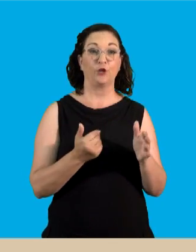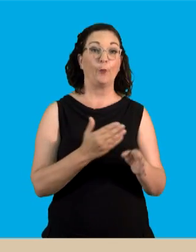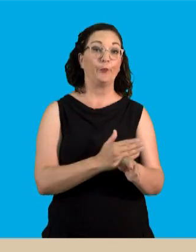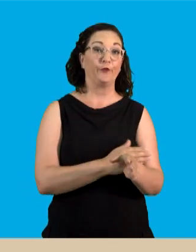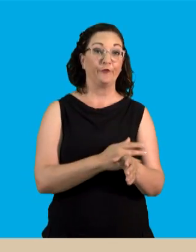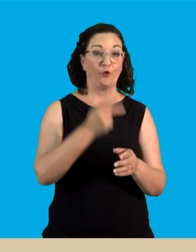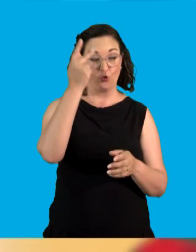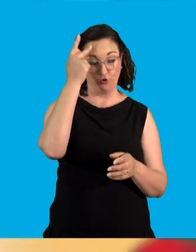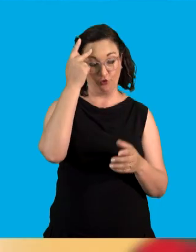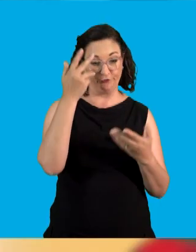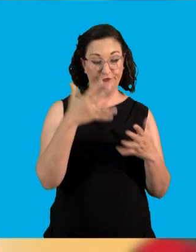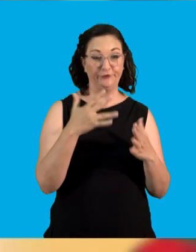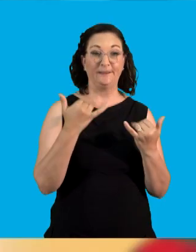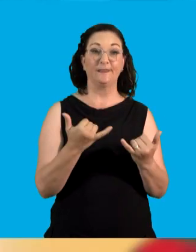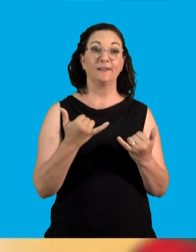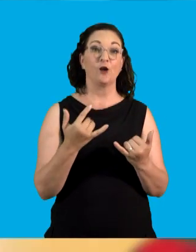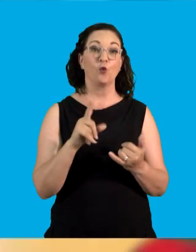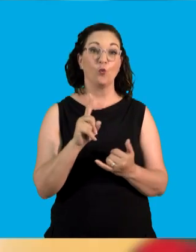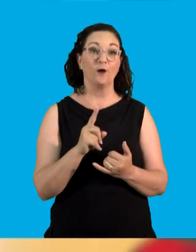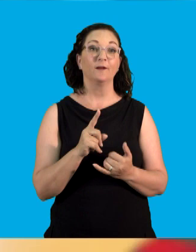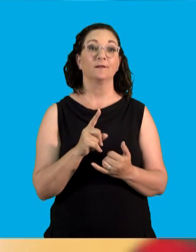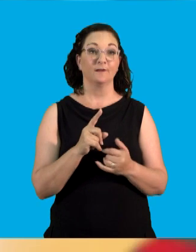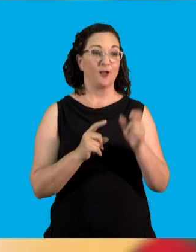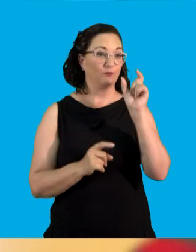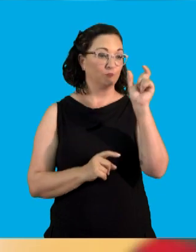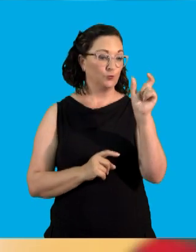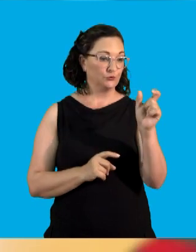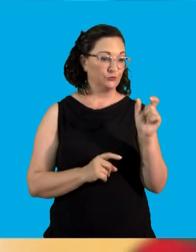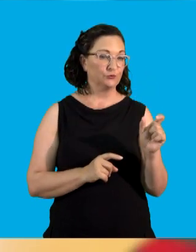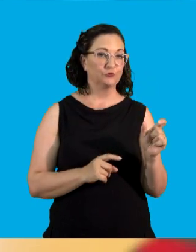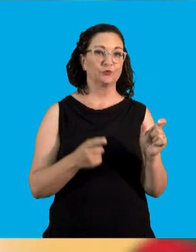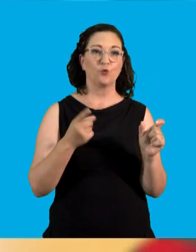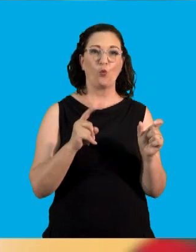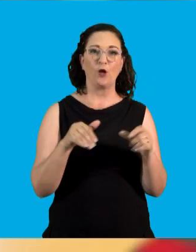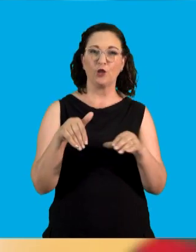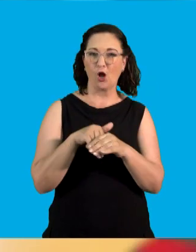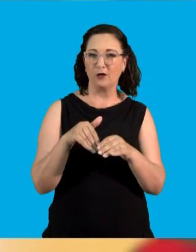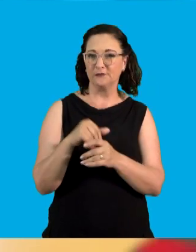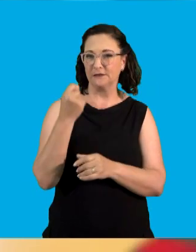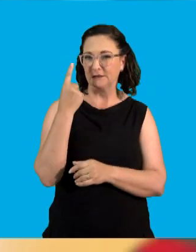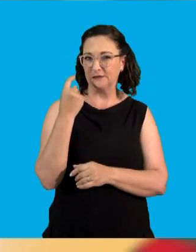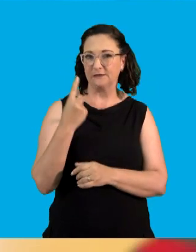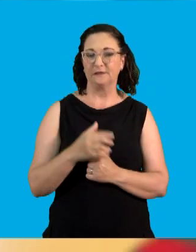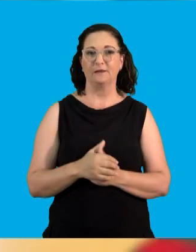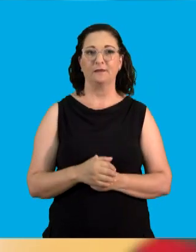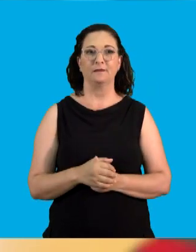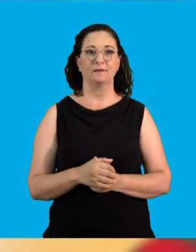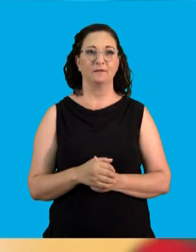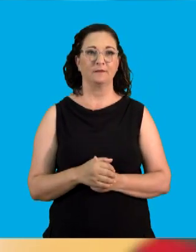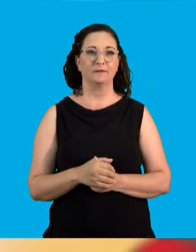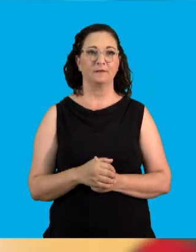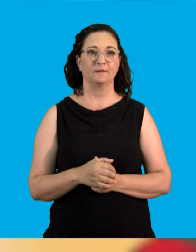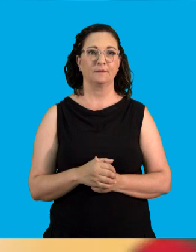at our prior knowledge activities, let us move on to understanding the concepts that we are going to be looking at.